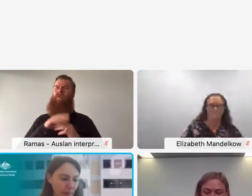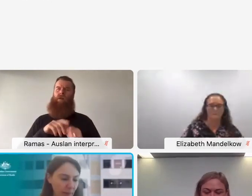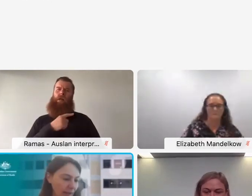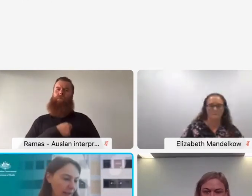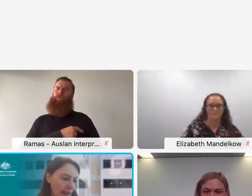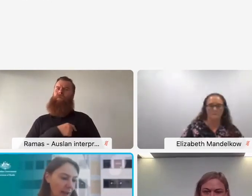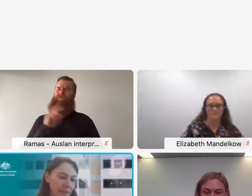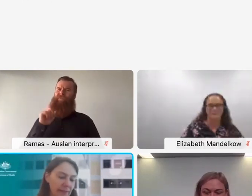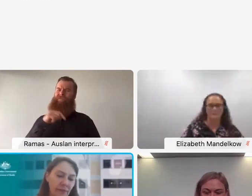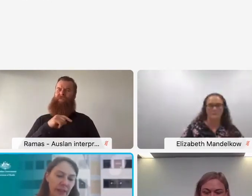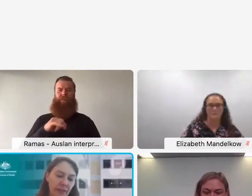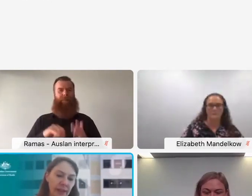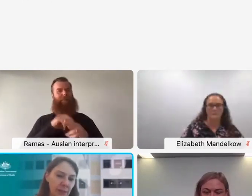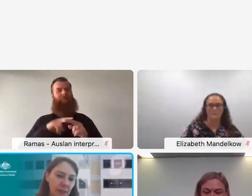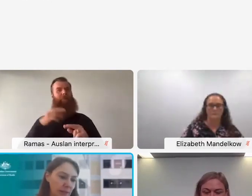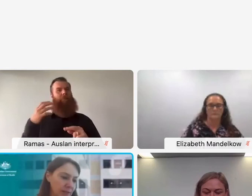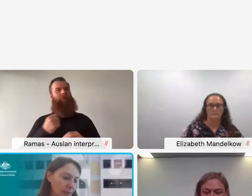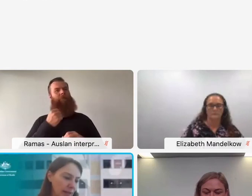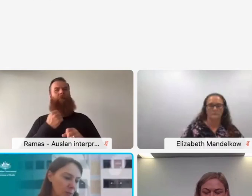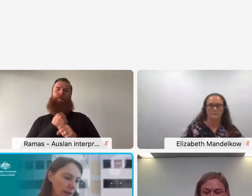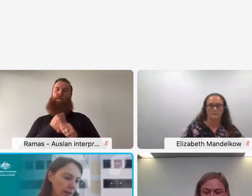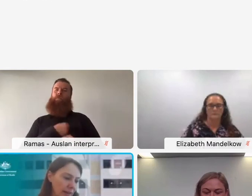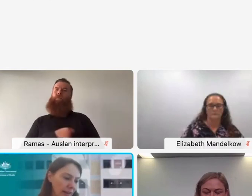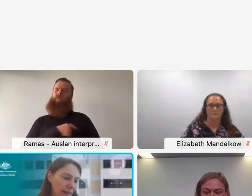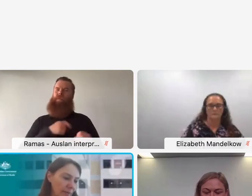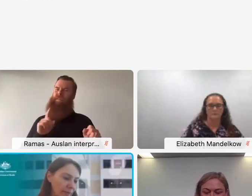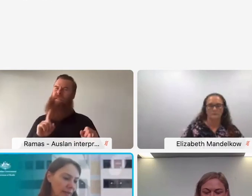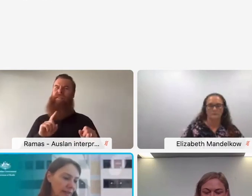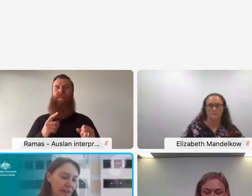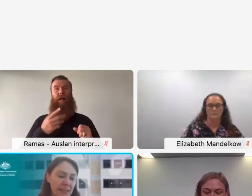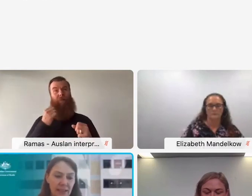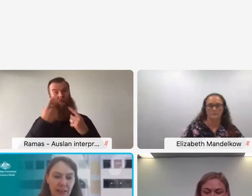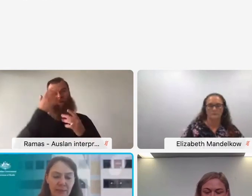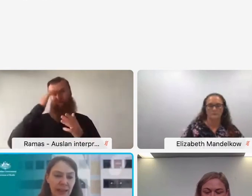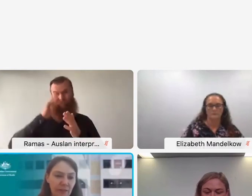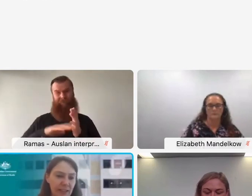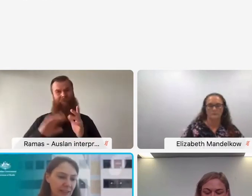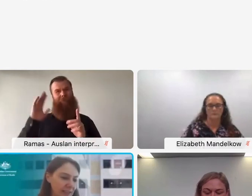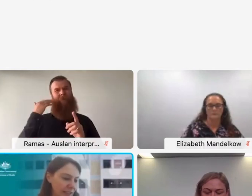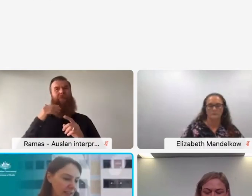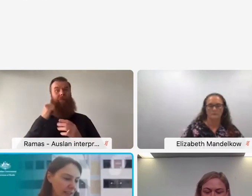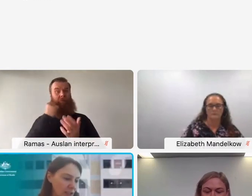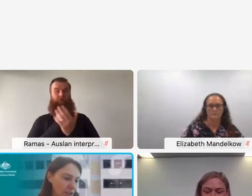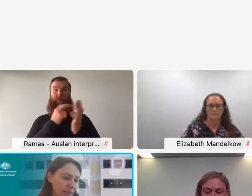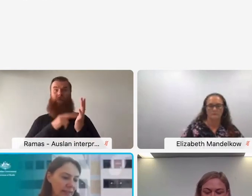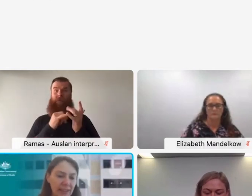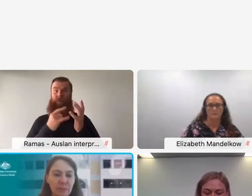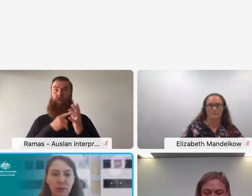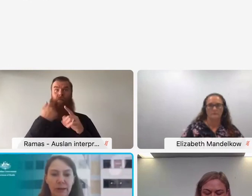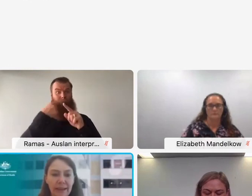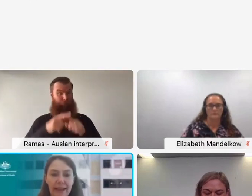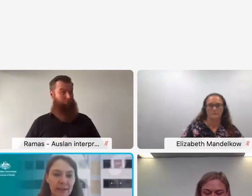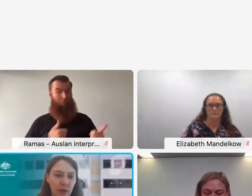to make? They've had an experience in the past where they've met their visa conditions, but then